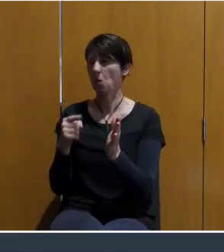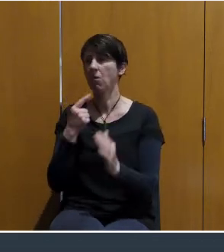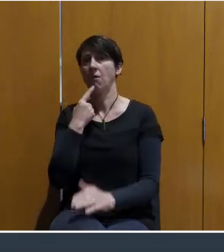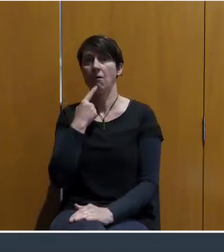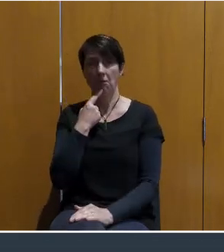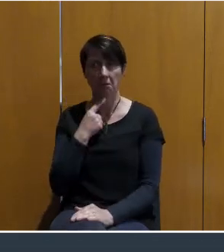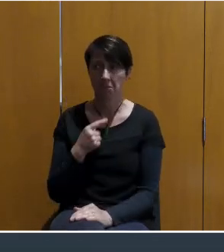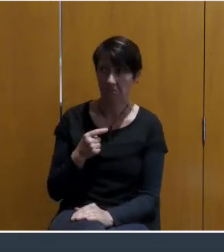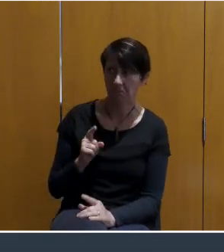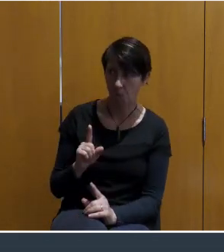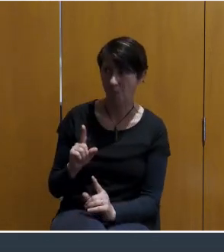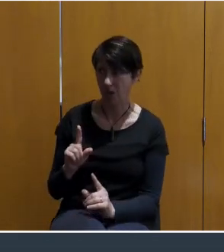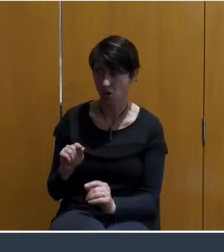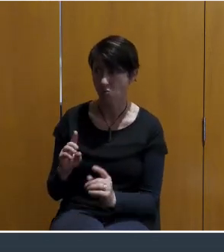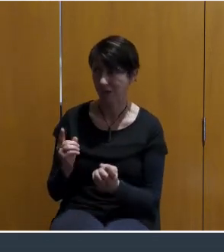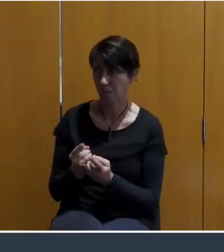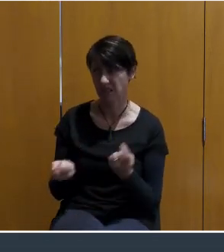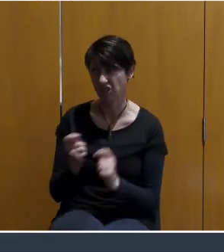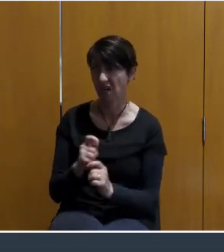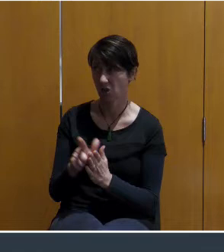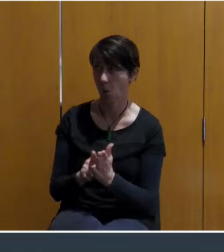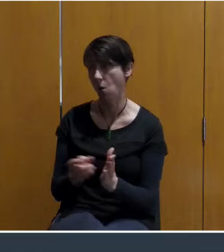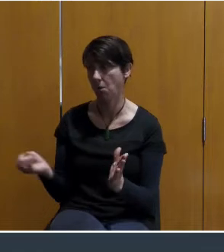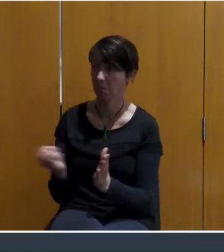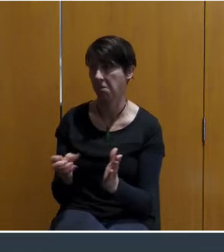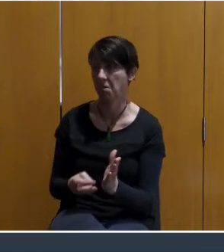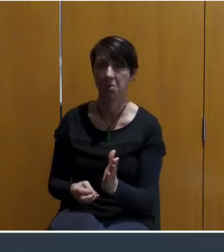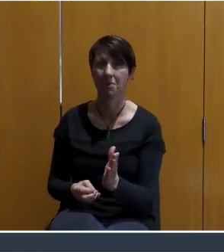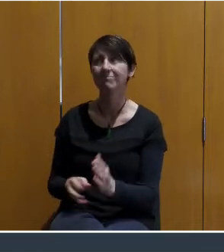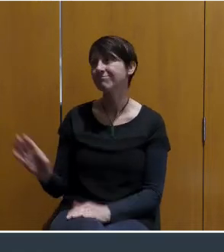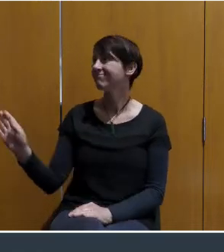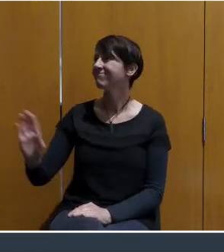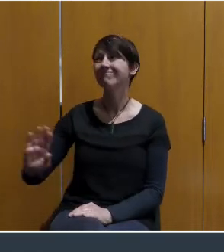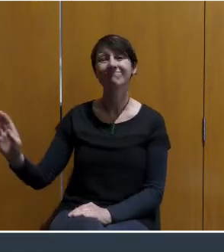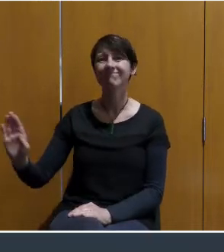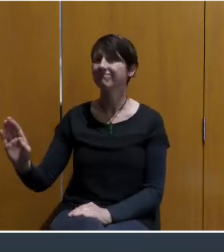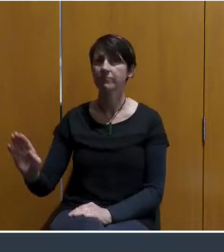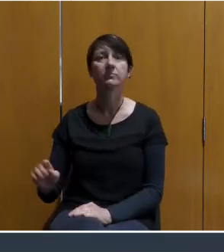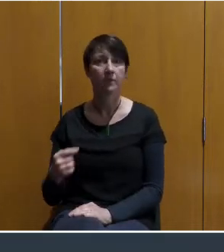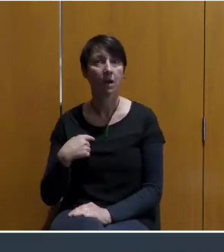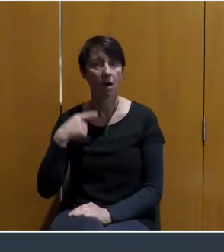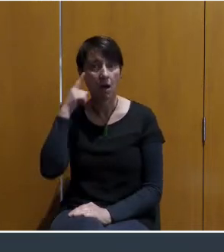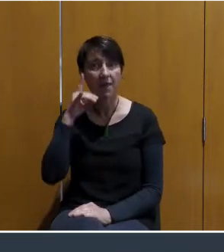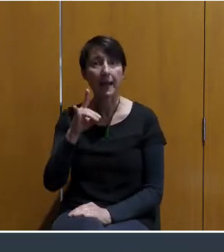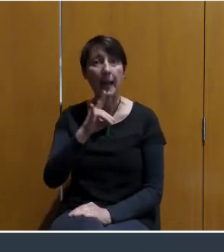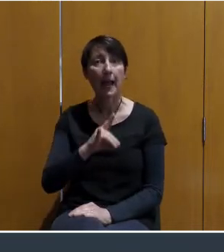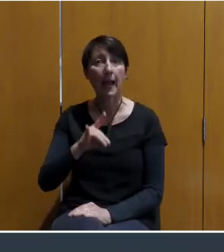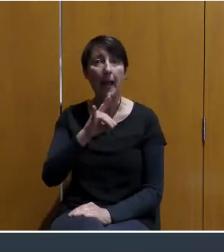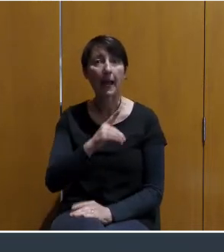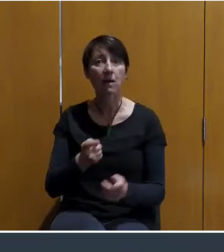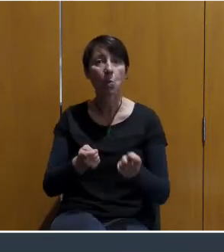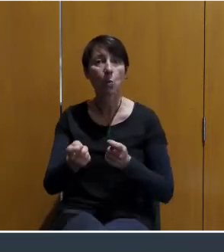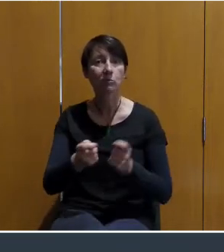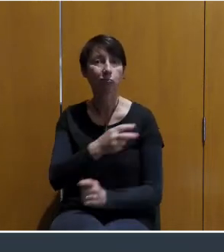something, when it is obvious that animal control are already struggling and there are not enough officers